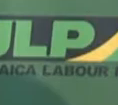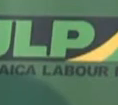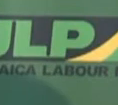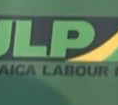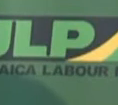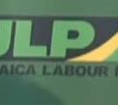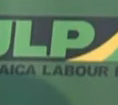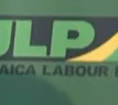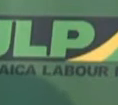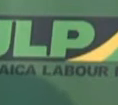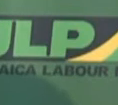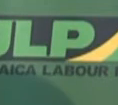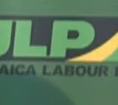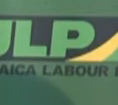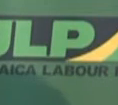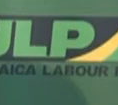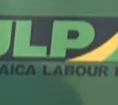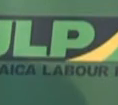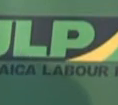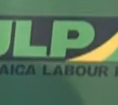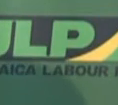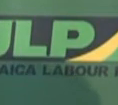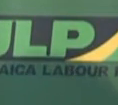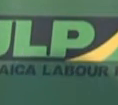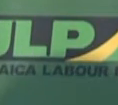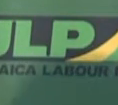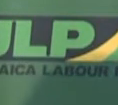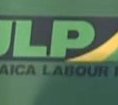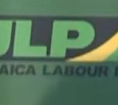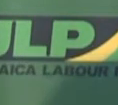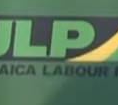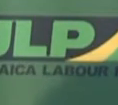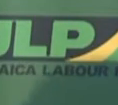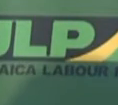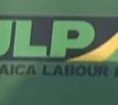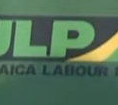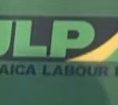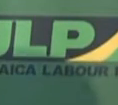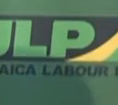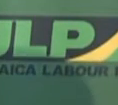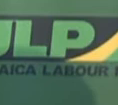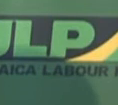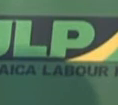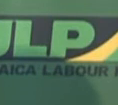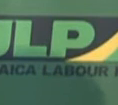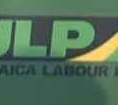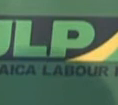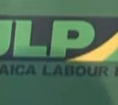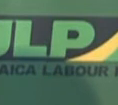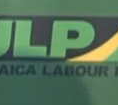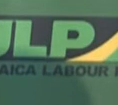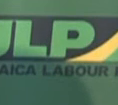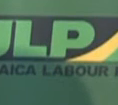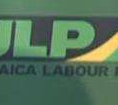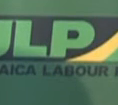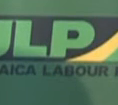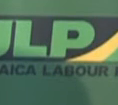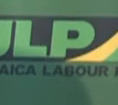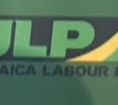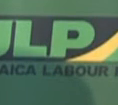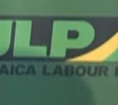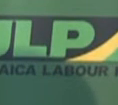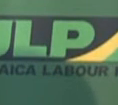was a promise made by Mr. Holness while on the campaign trail. Speaking during his contribution to the budget debate on Tuesday